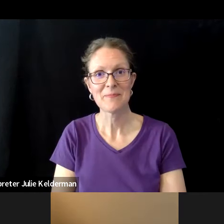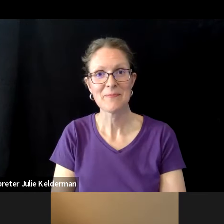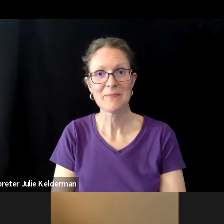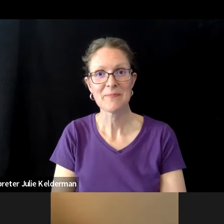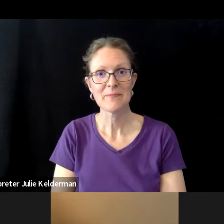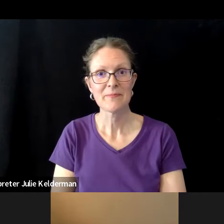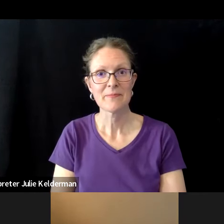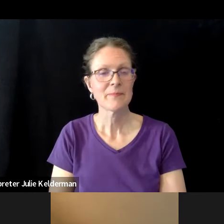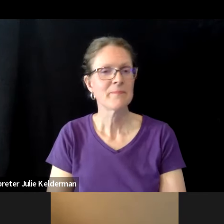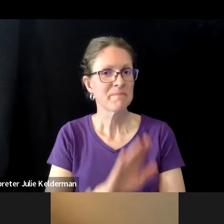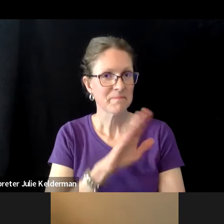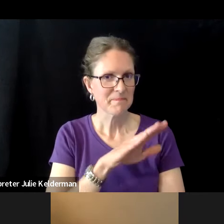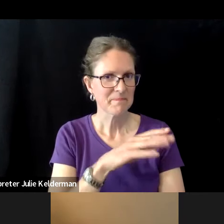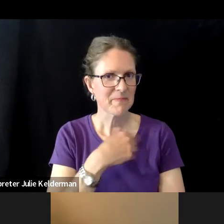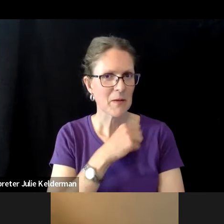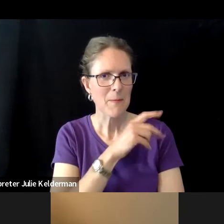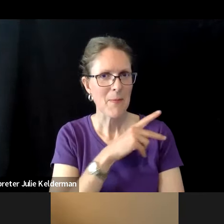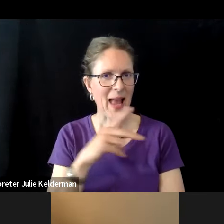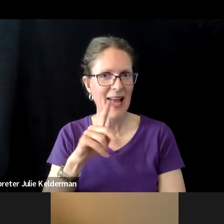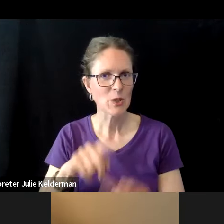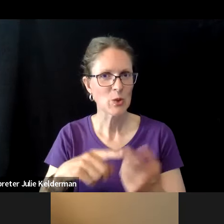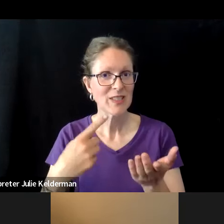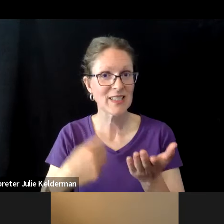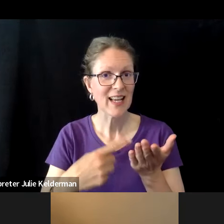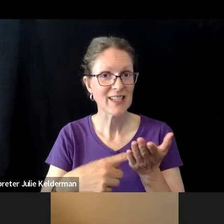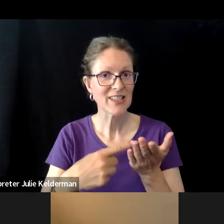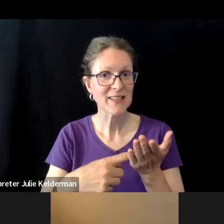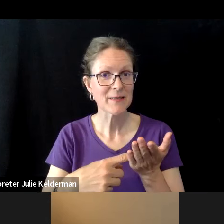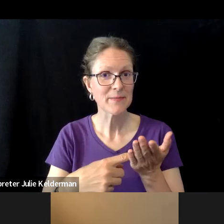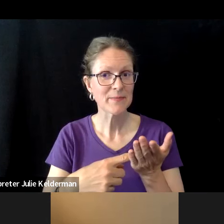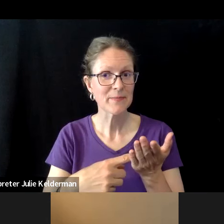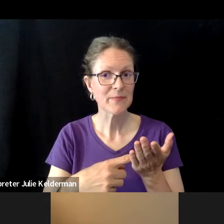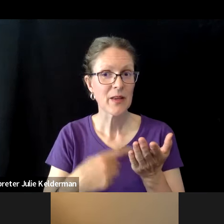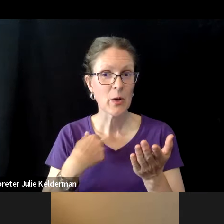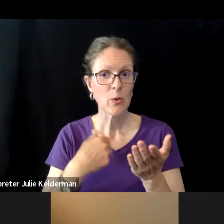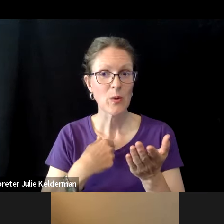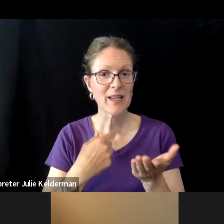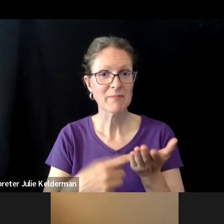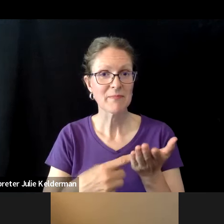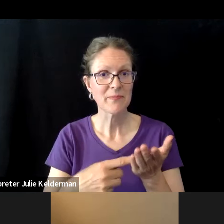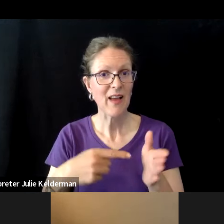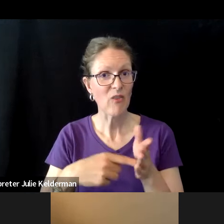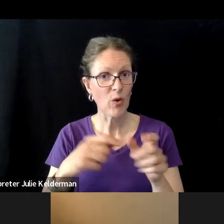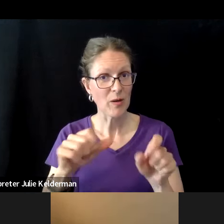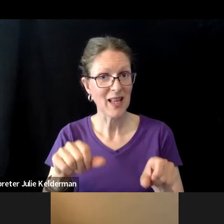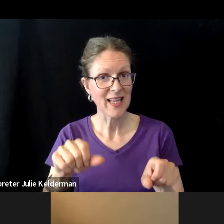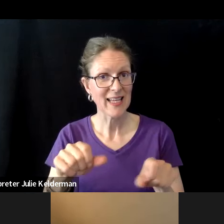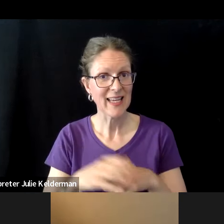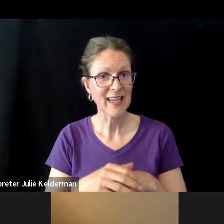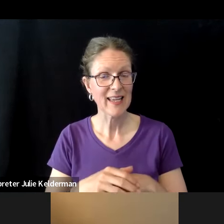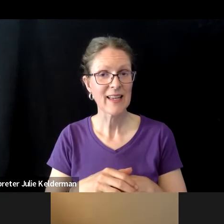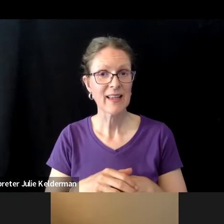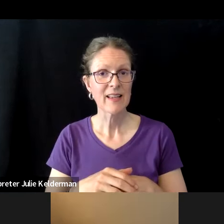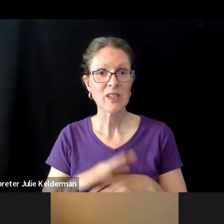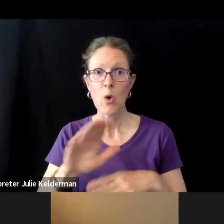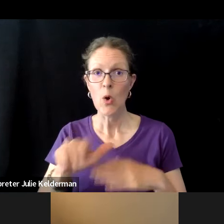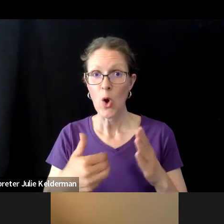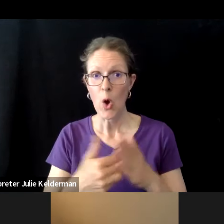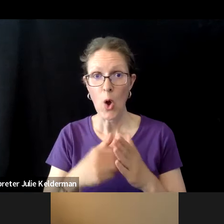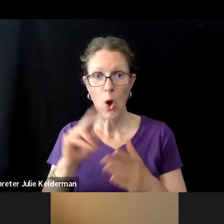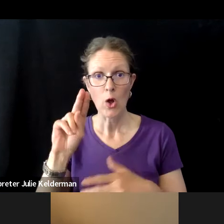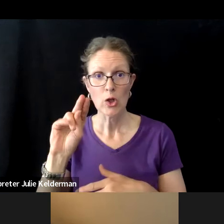want to return to the discussion earlier. We talked about affordability. Mhm. And so all units, so right now